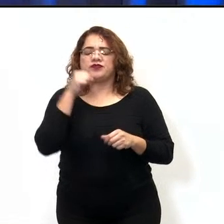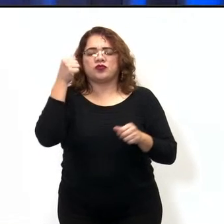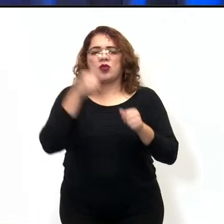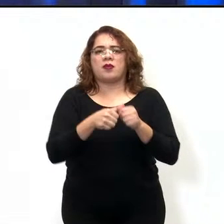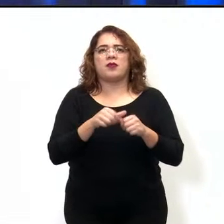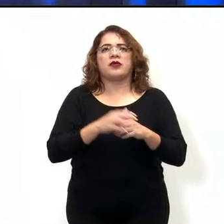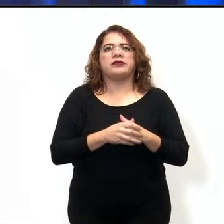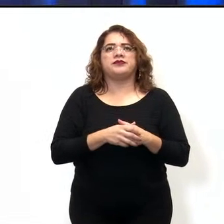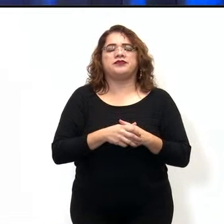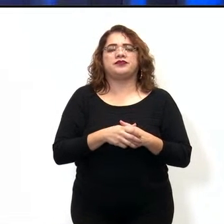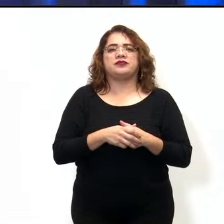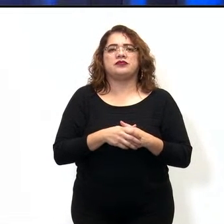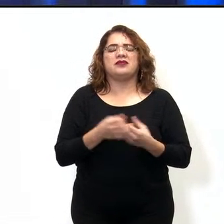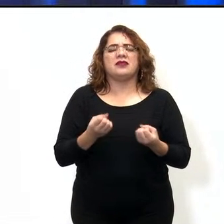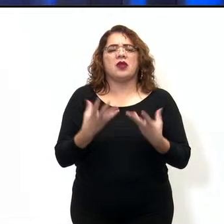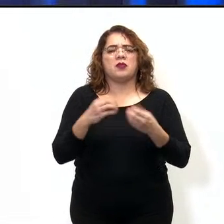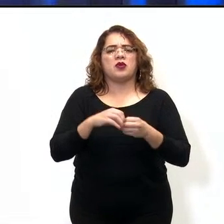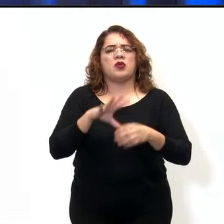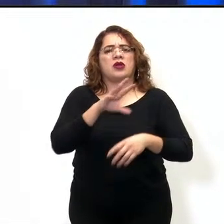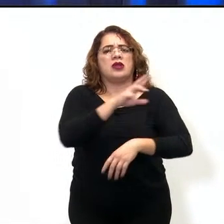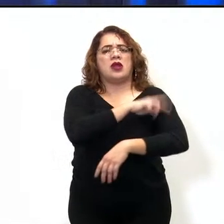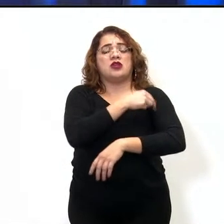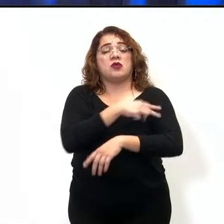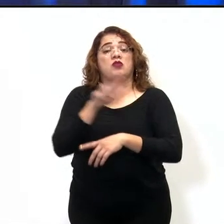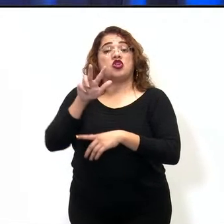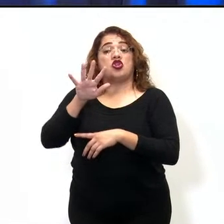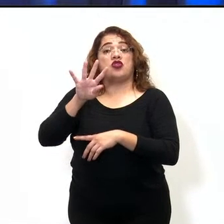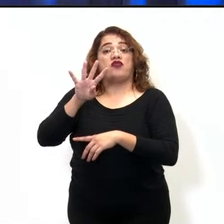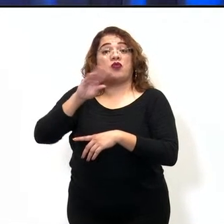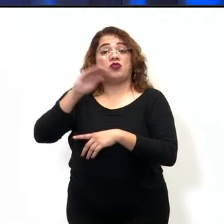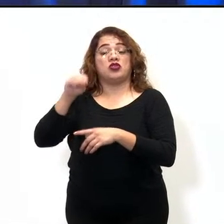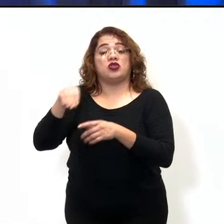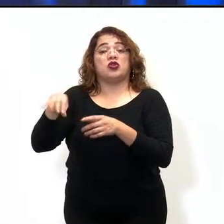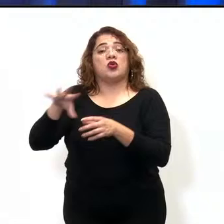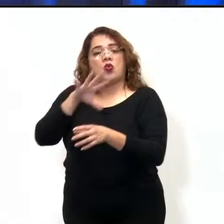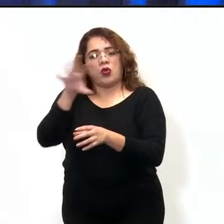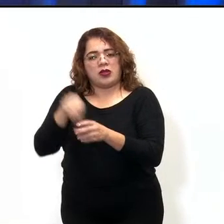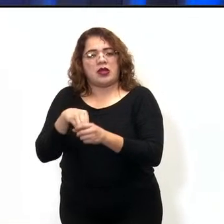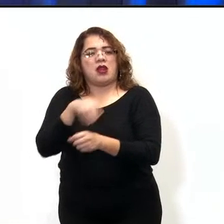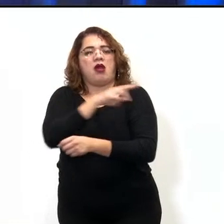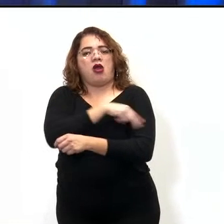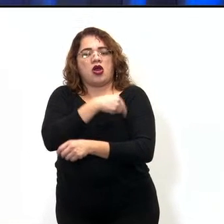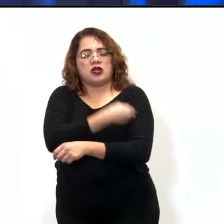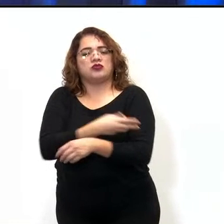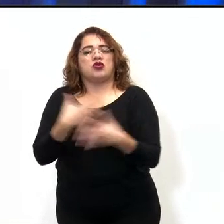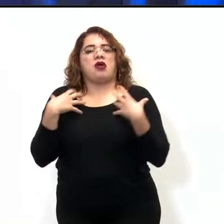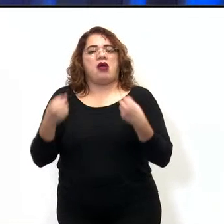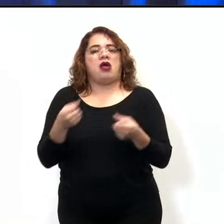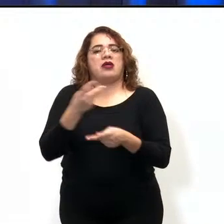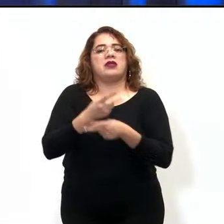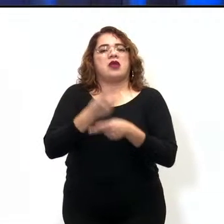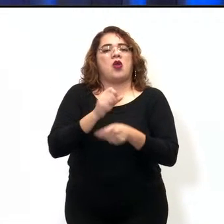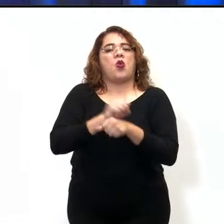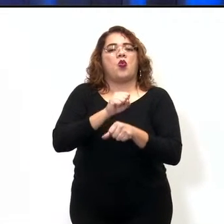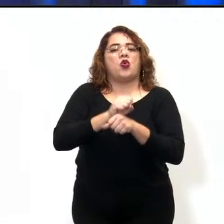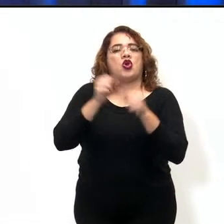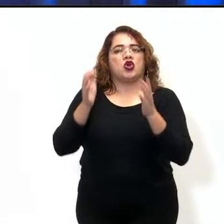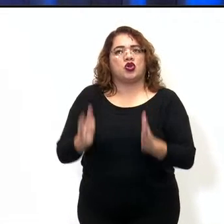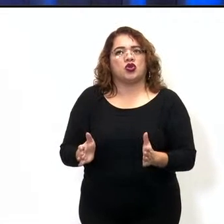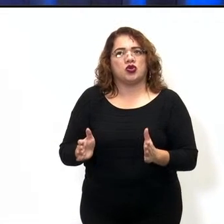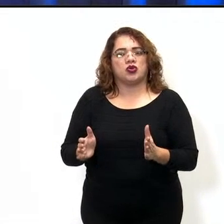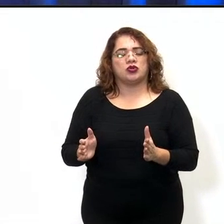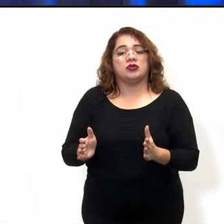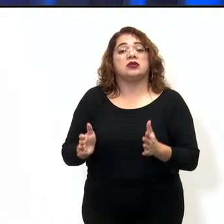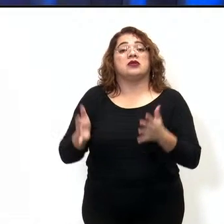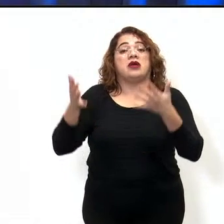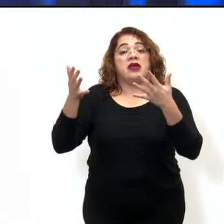in the in our hospitals, but the 34% is of our our healthcare workers, and then we go